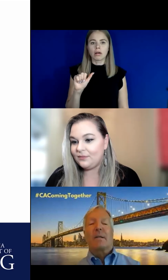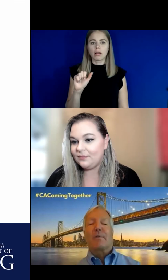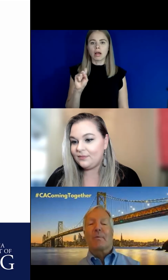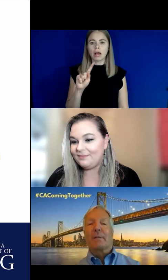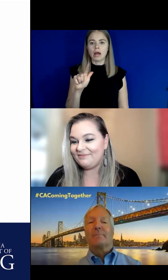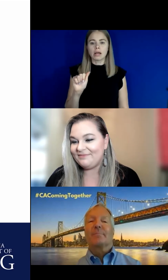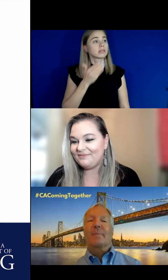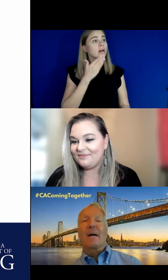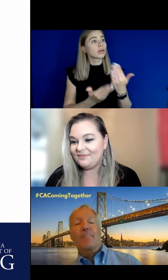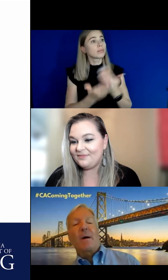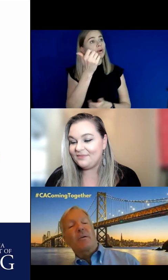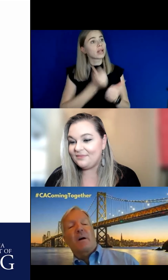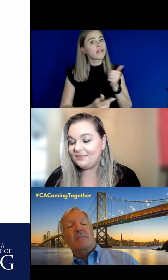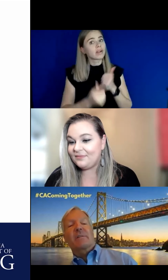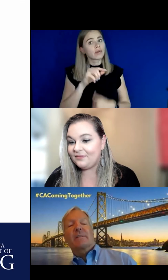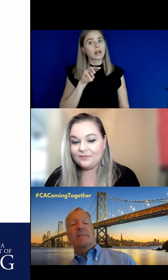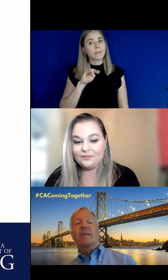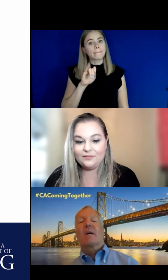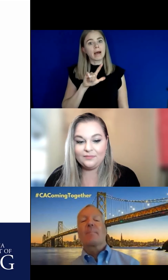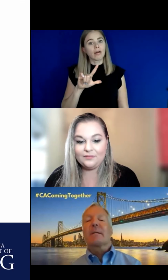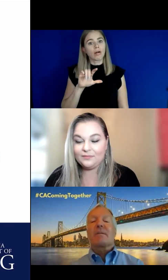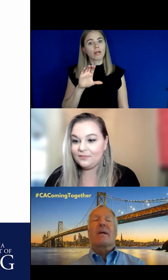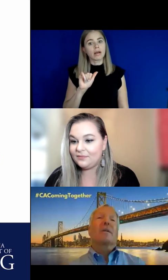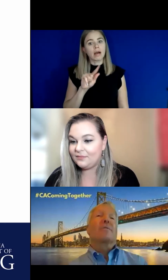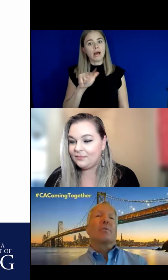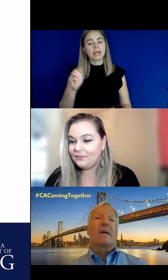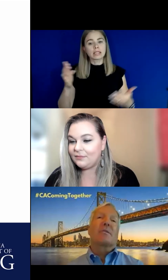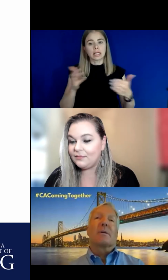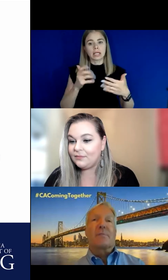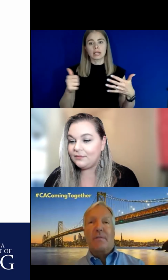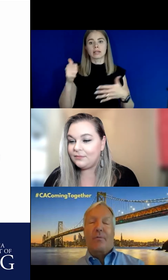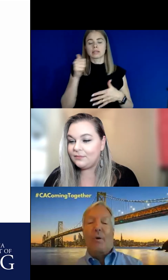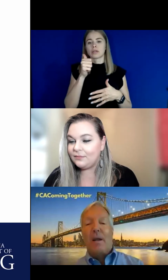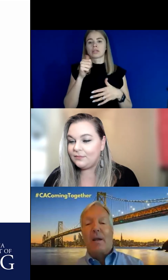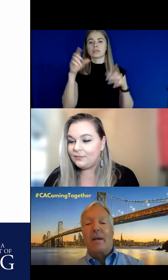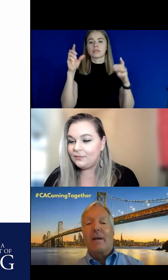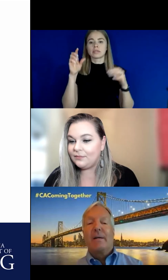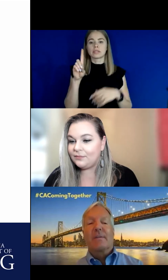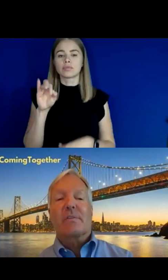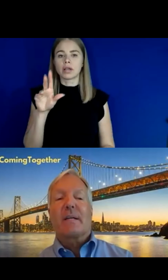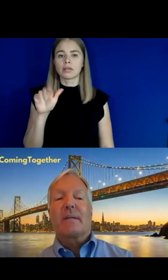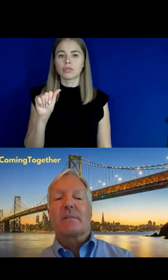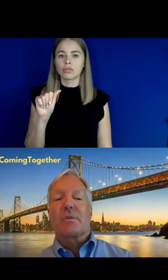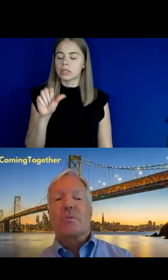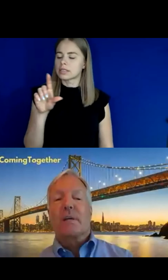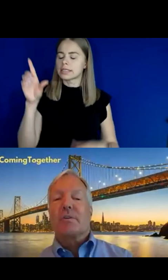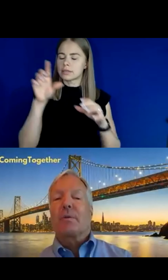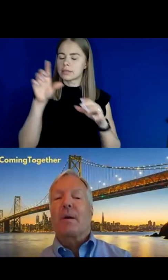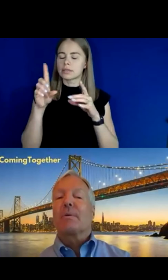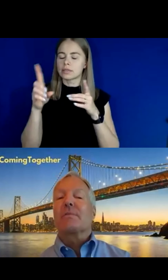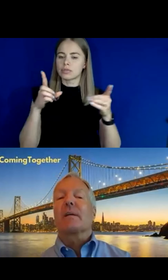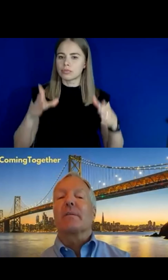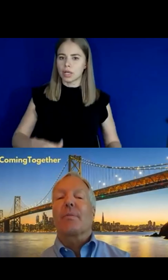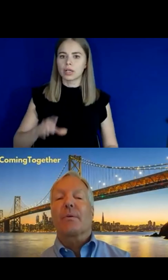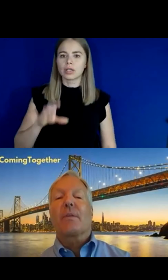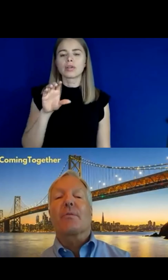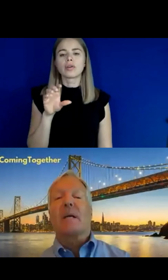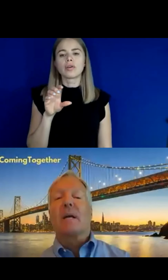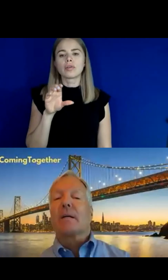morning, everyone. I'm Michael Costa, incoming Executive Director of C4A, the state association